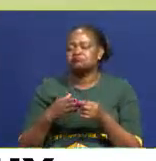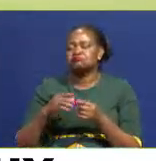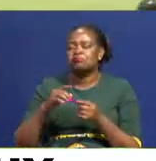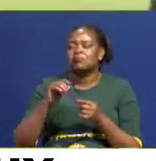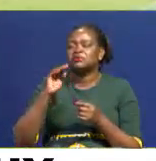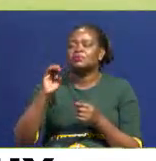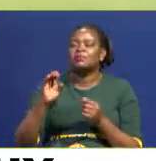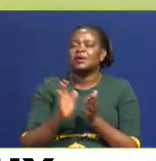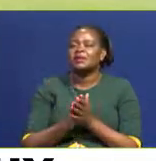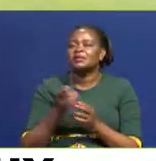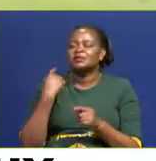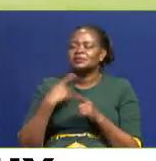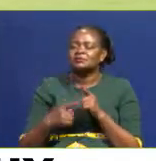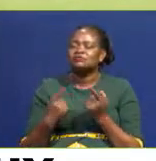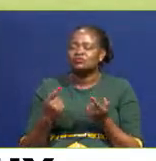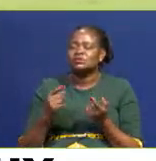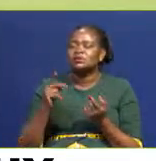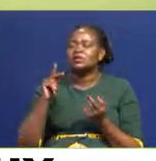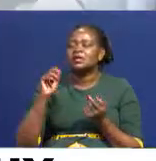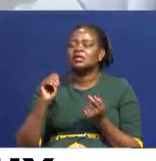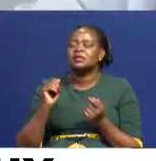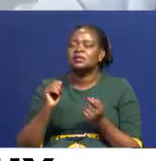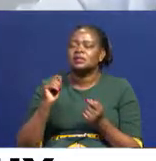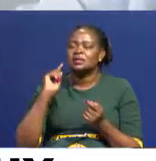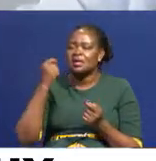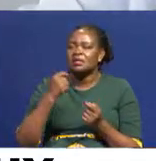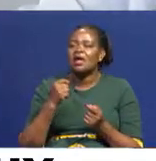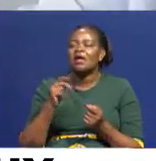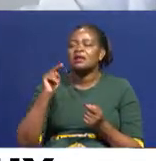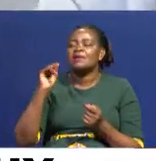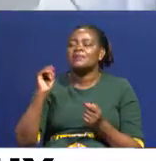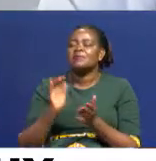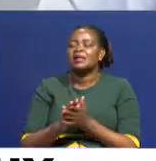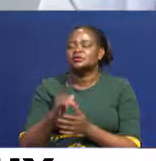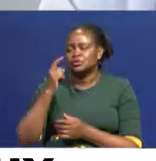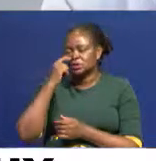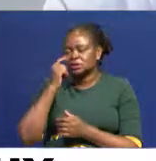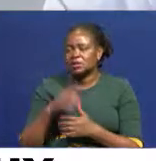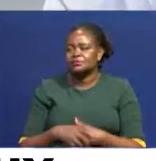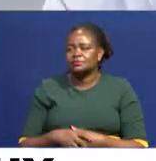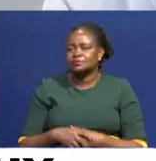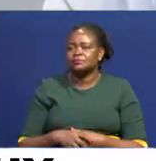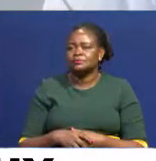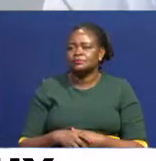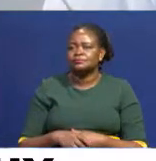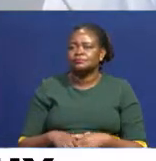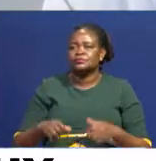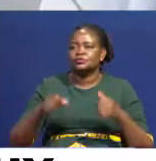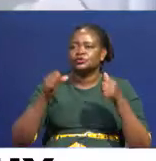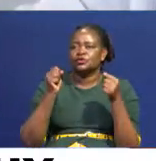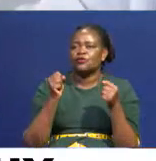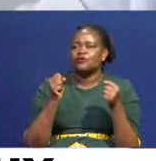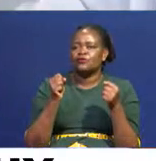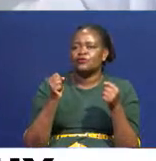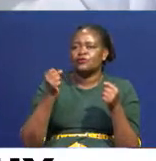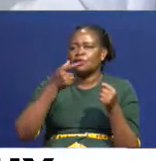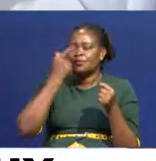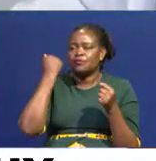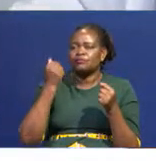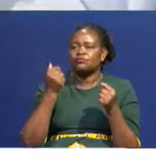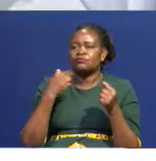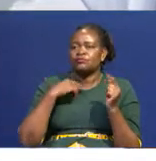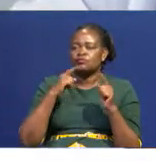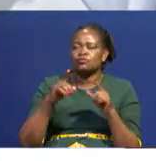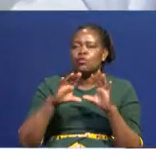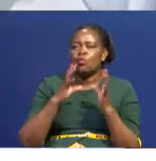year's runners-up Kenya, Namibia and Tunisia. The winner of the Under-20 Bathurst Trophy goes on to the World Under-20